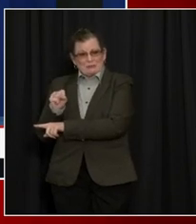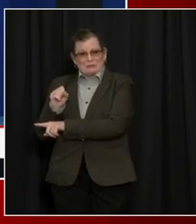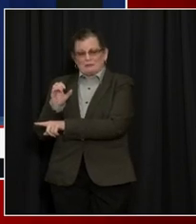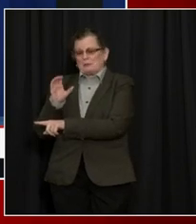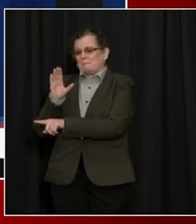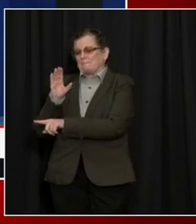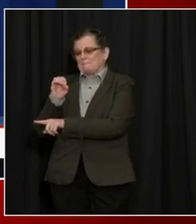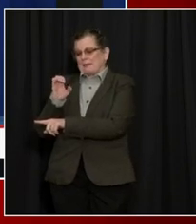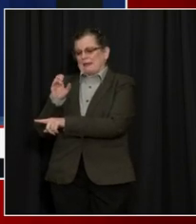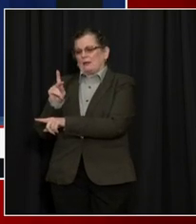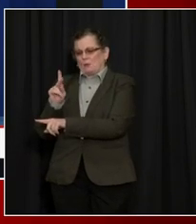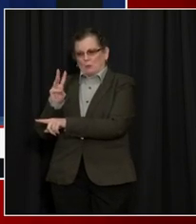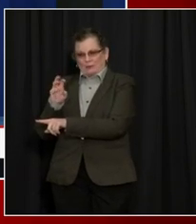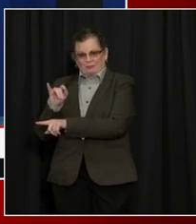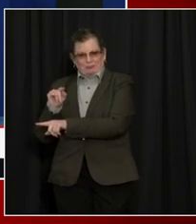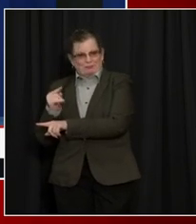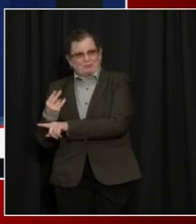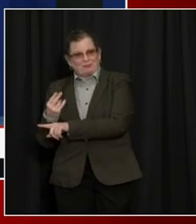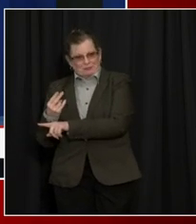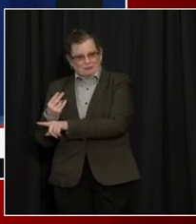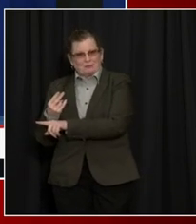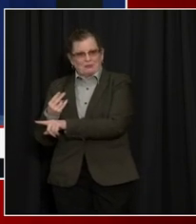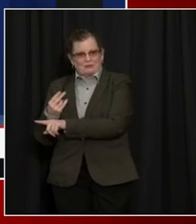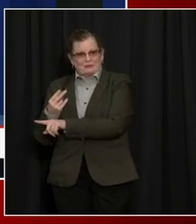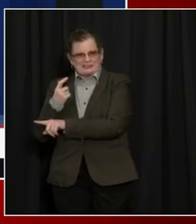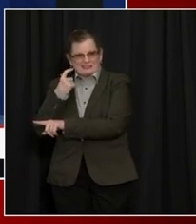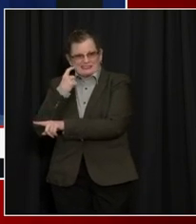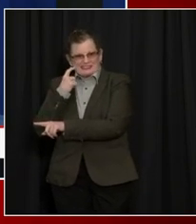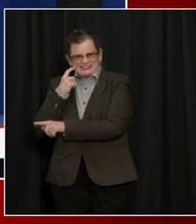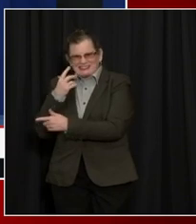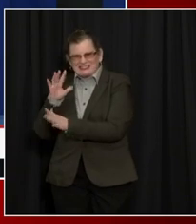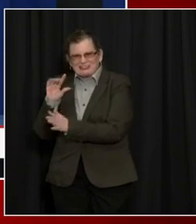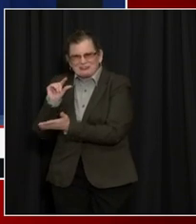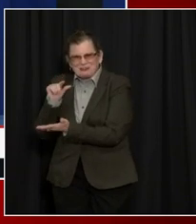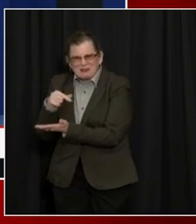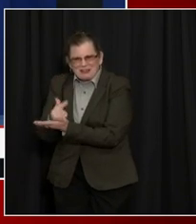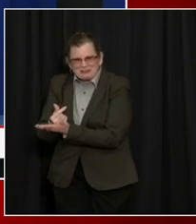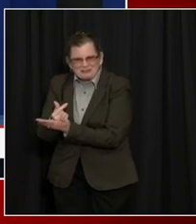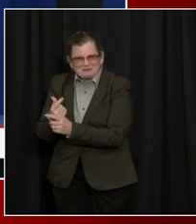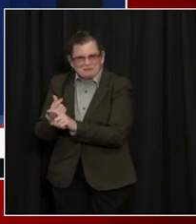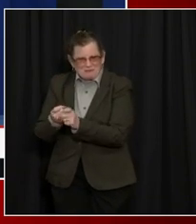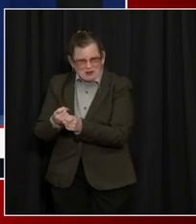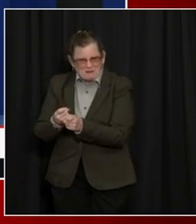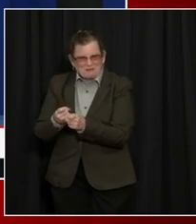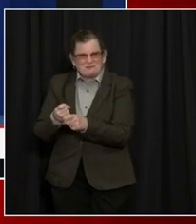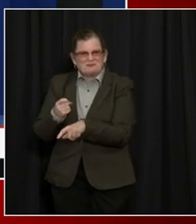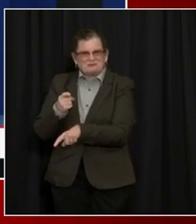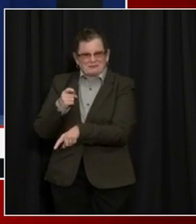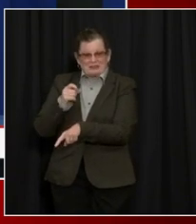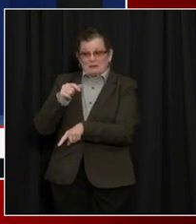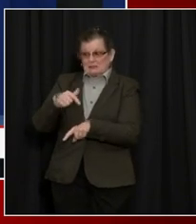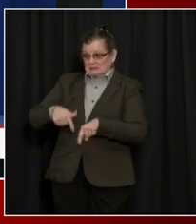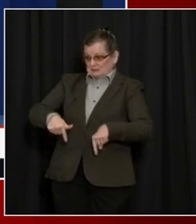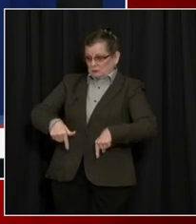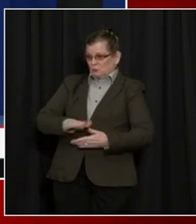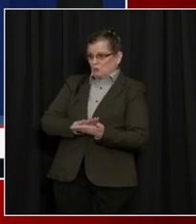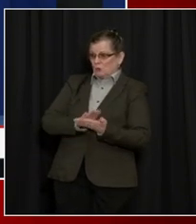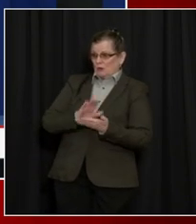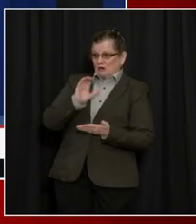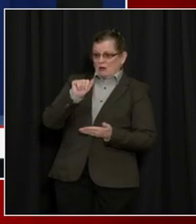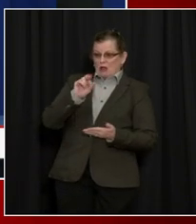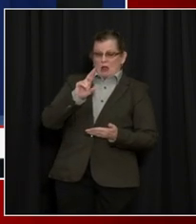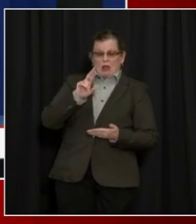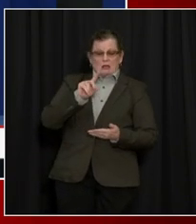decedent was a recent graduate of Cardozo High School here in our community. We're currently seeking any